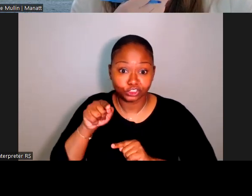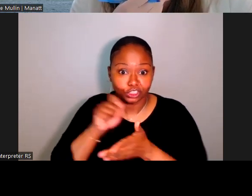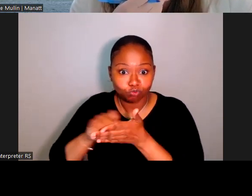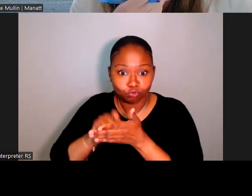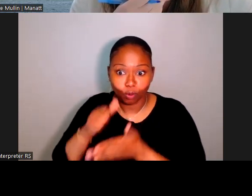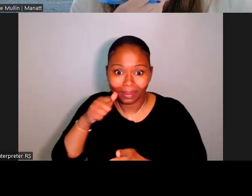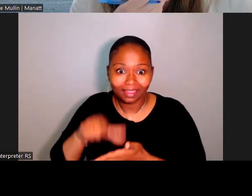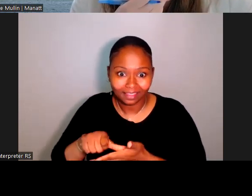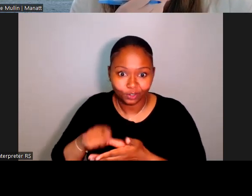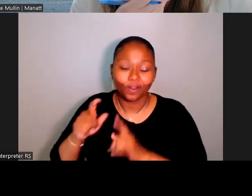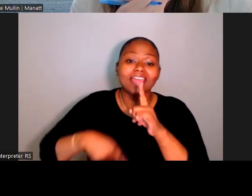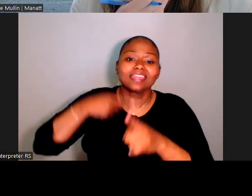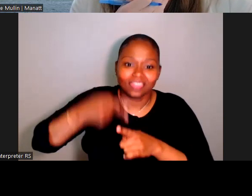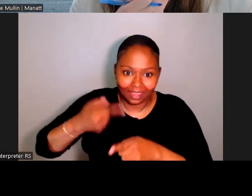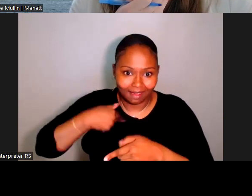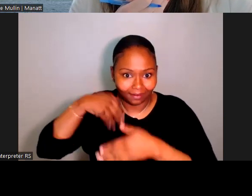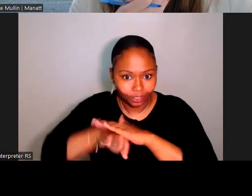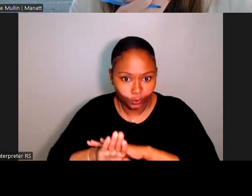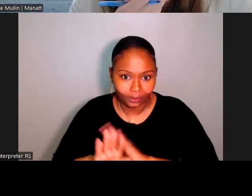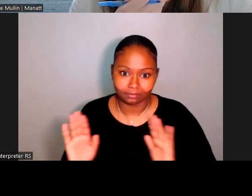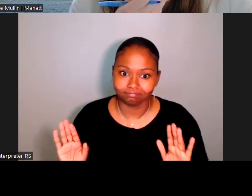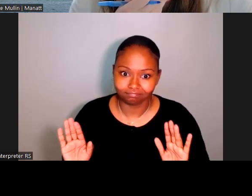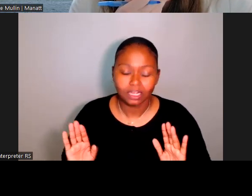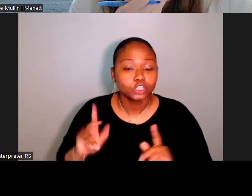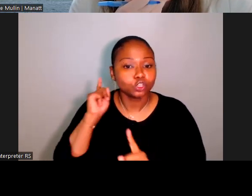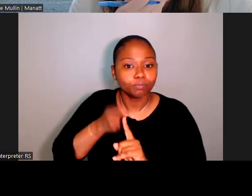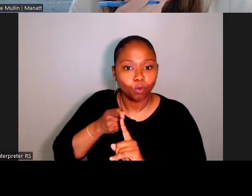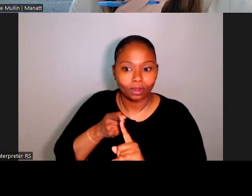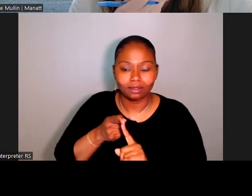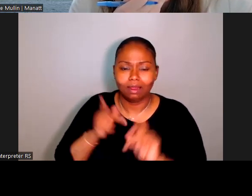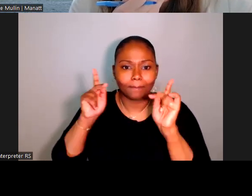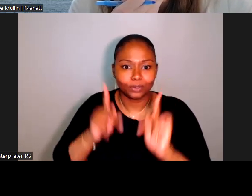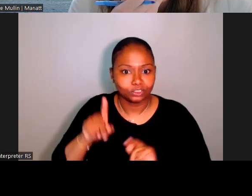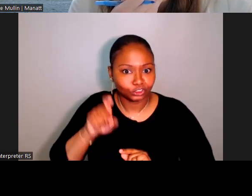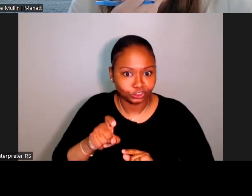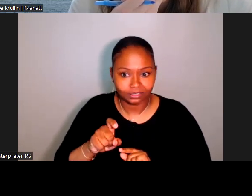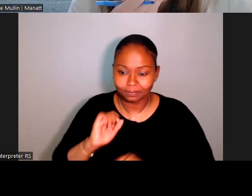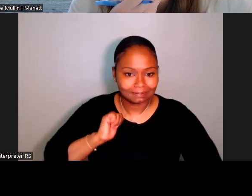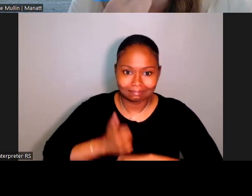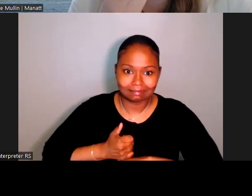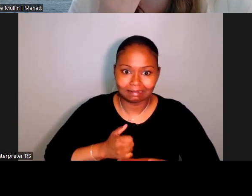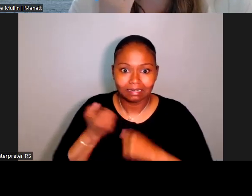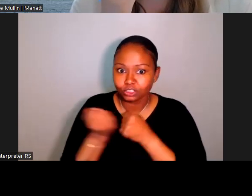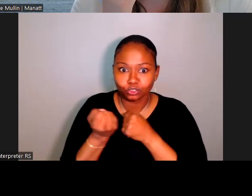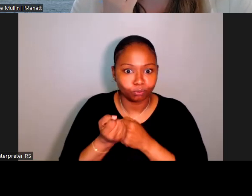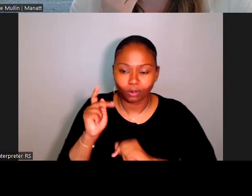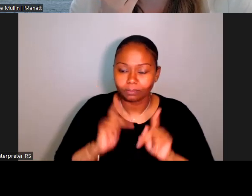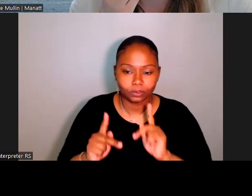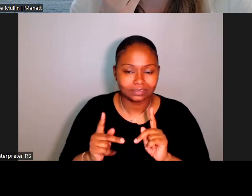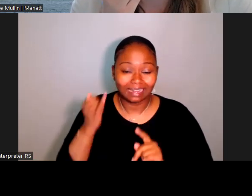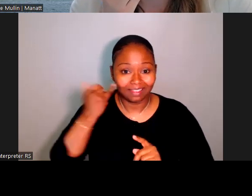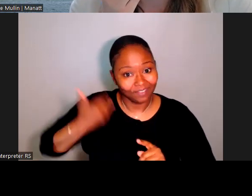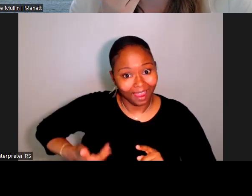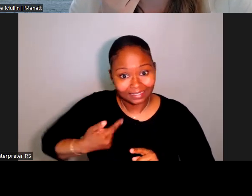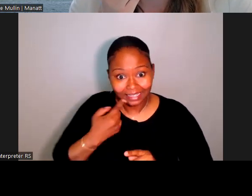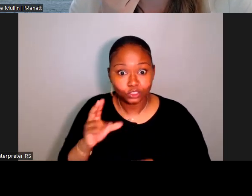So the point is I think a person should be a designated support person if, you know, if I say so or